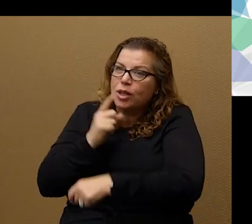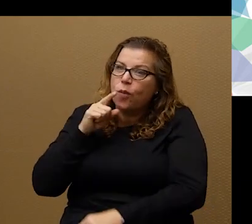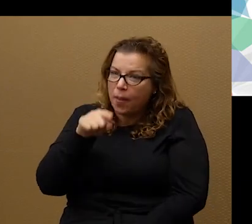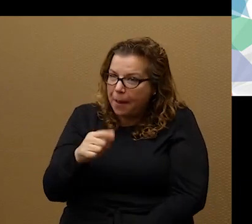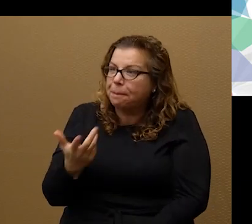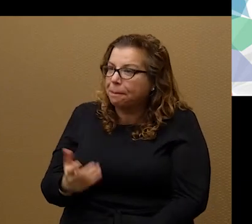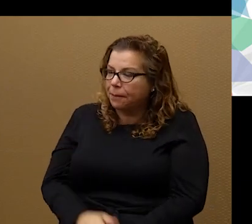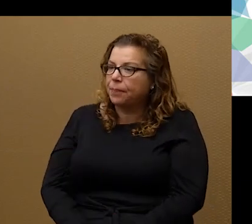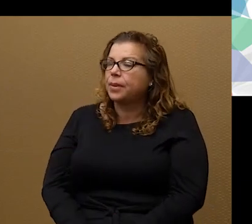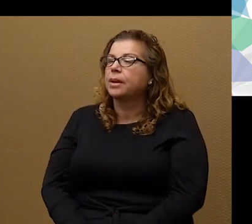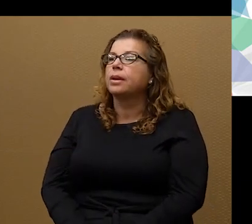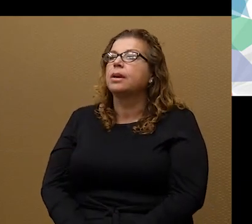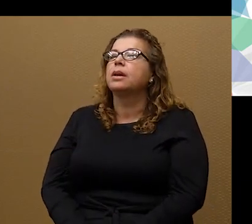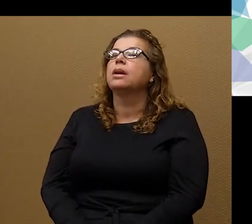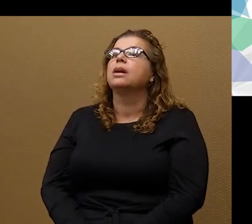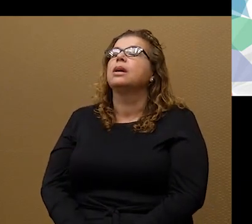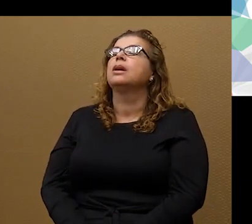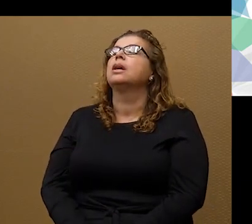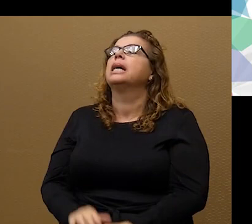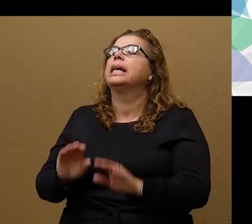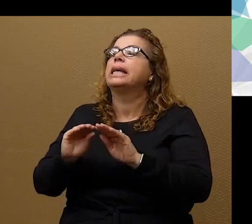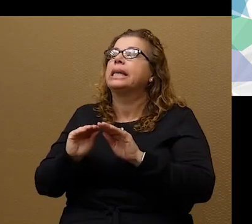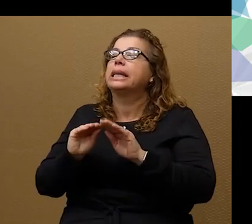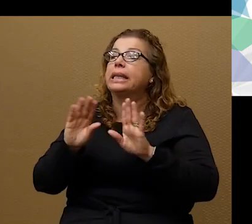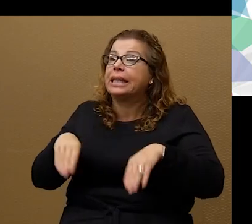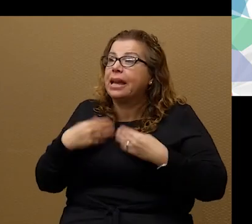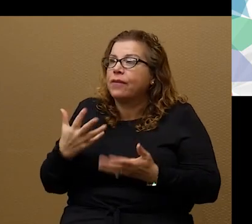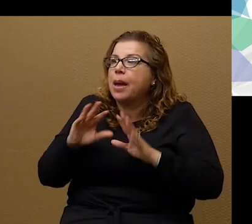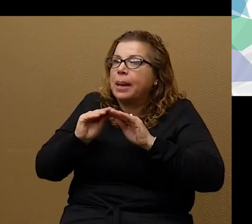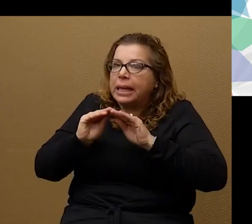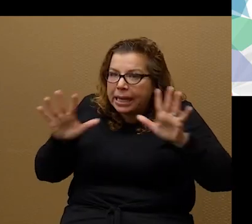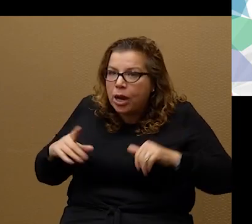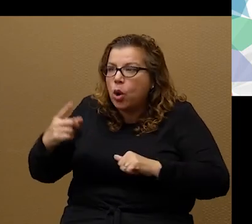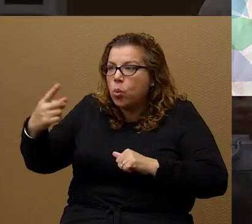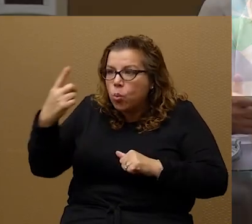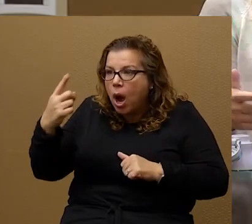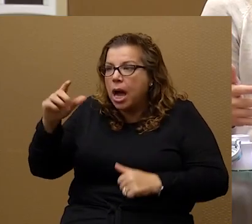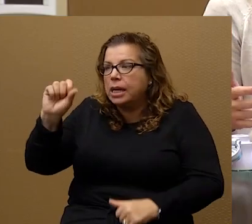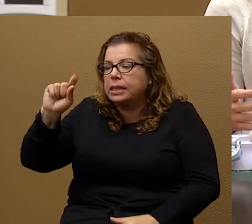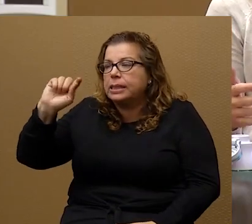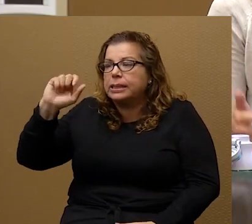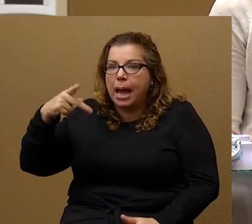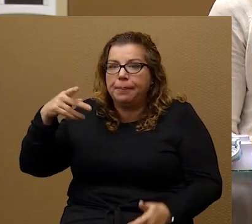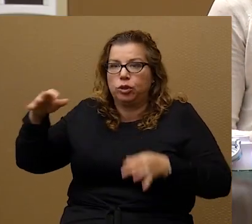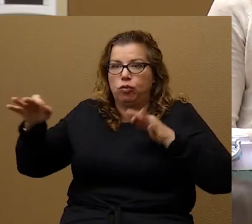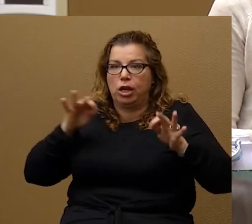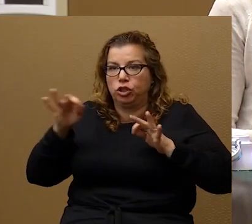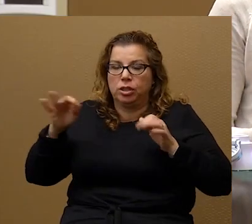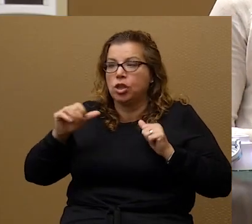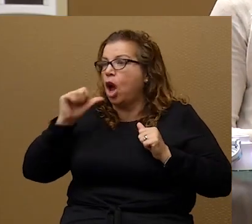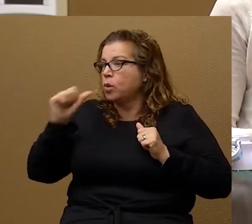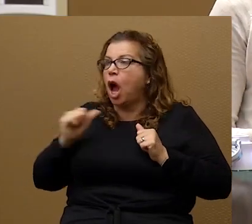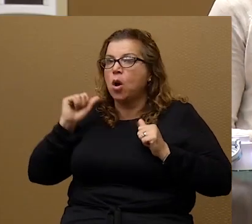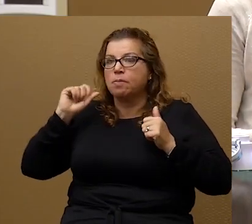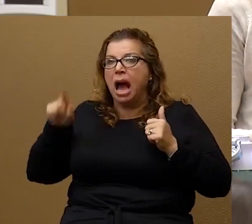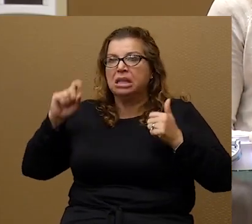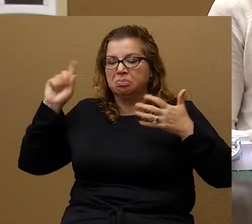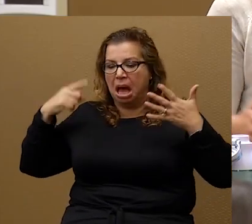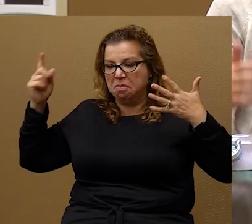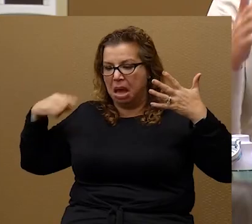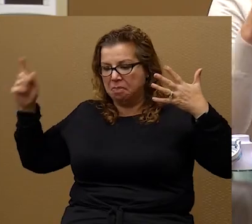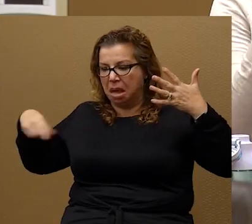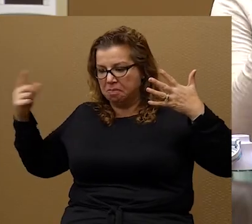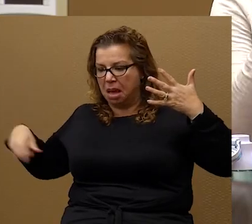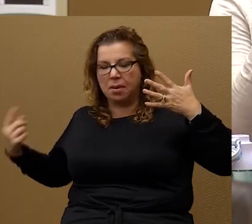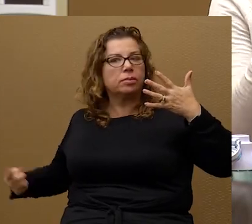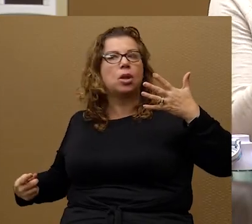And then give them clear one-step directions. You could prompt. These are all things that you might have to teach, you